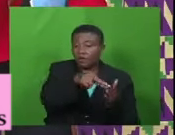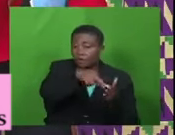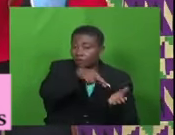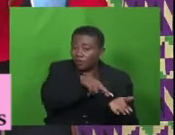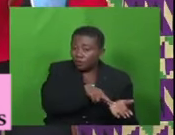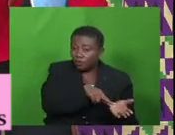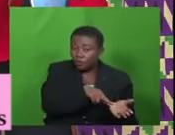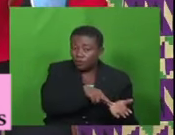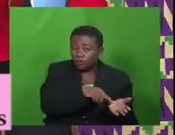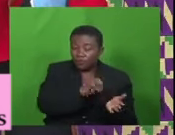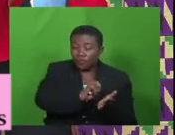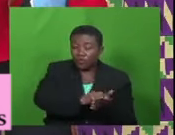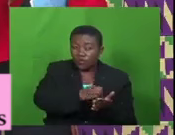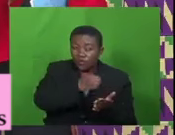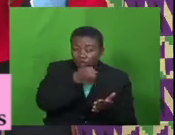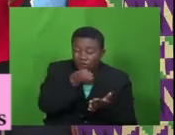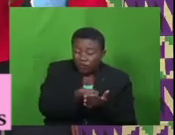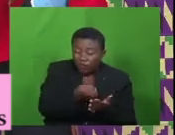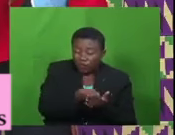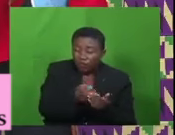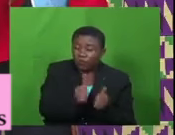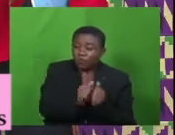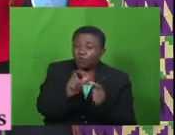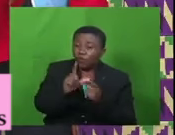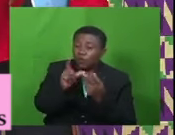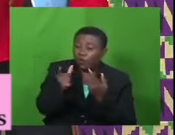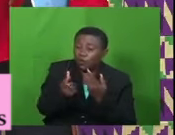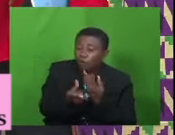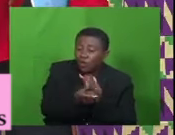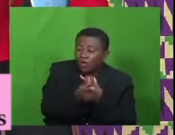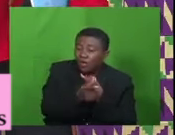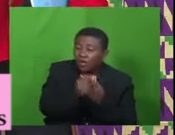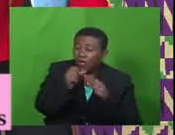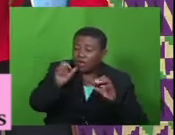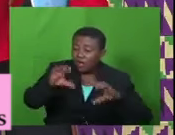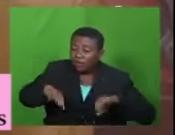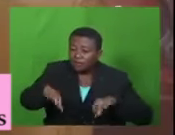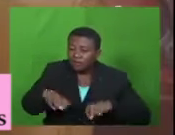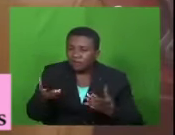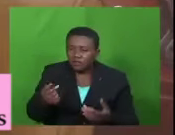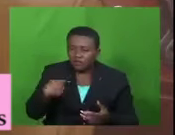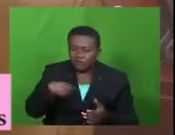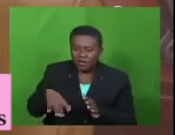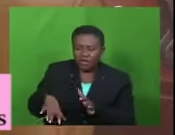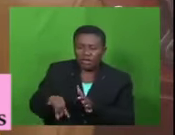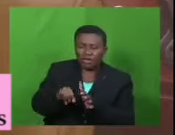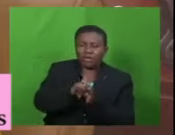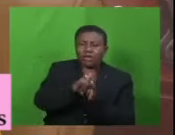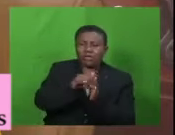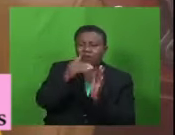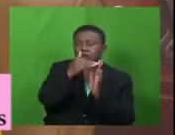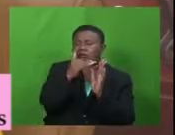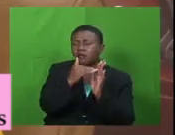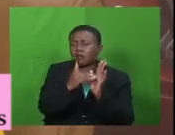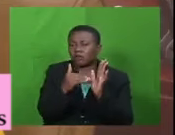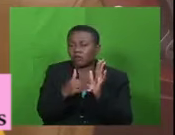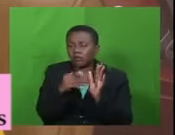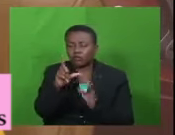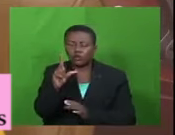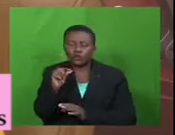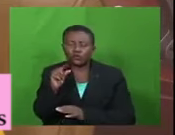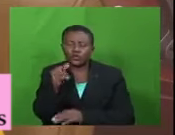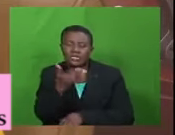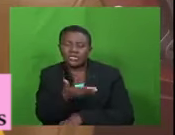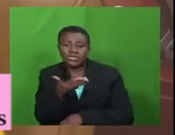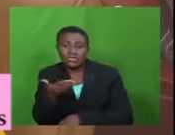the evidence of existing local productive capacity, we have identified a list of 20 priority products